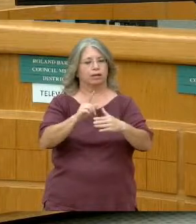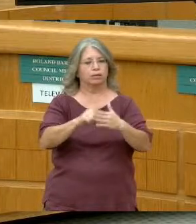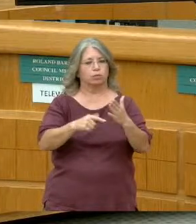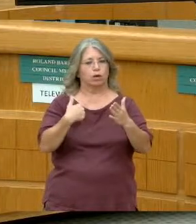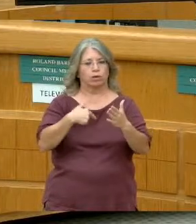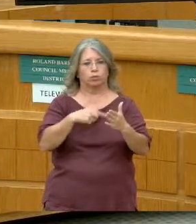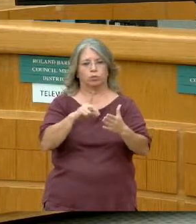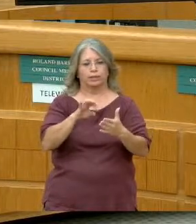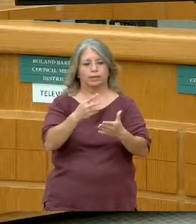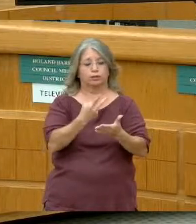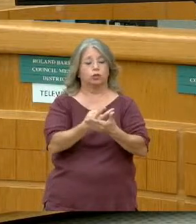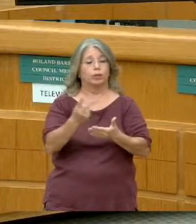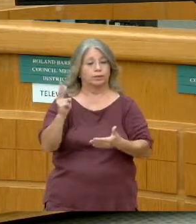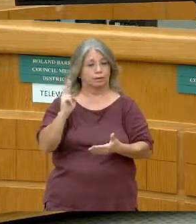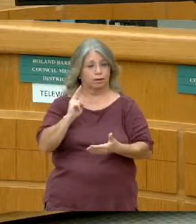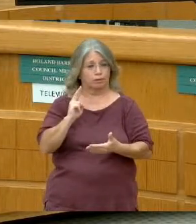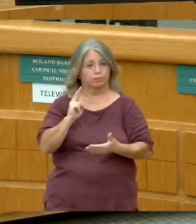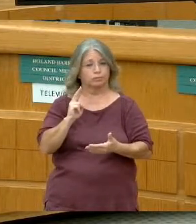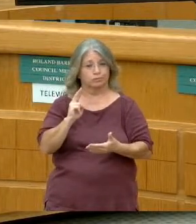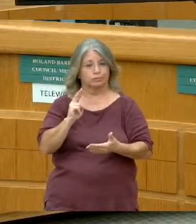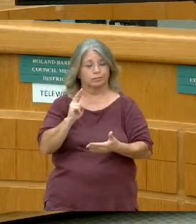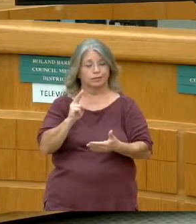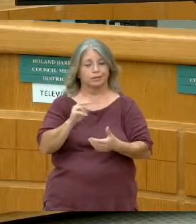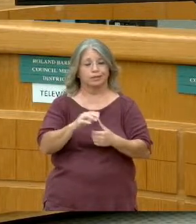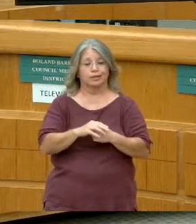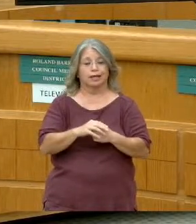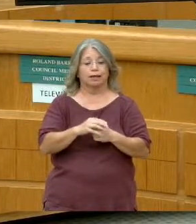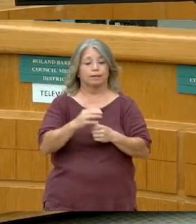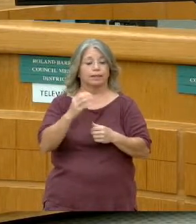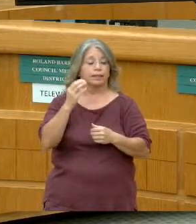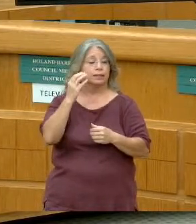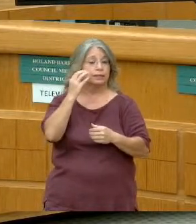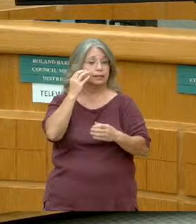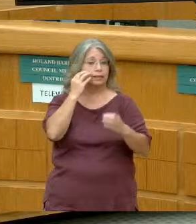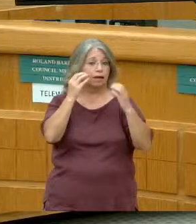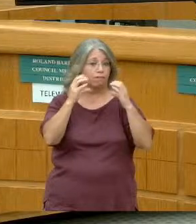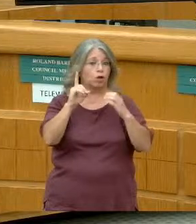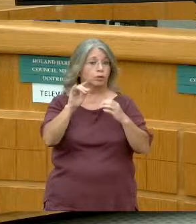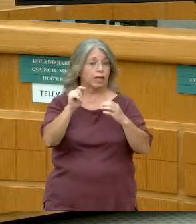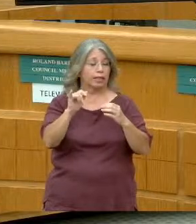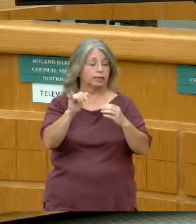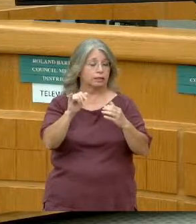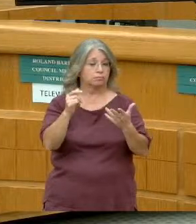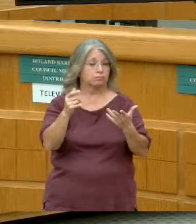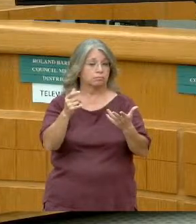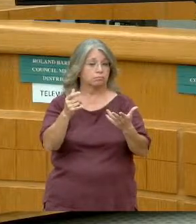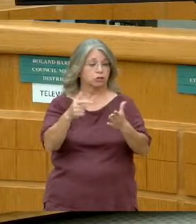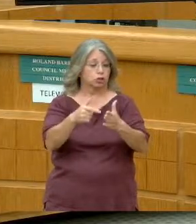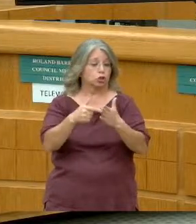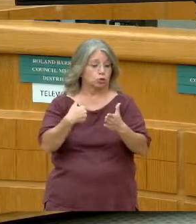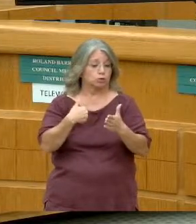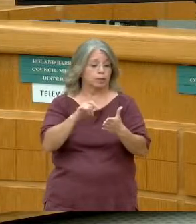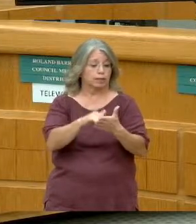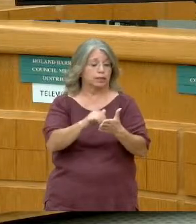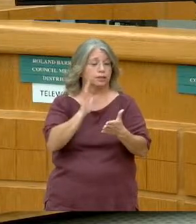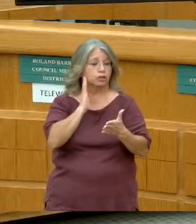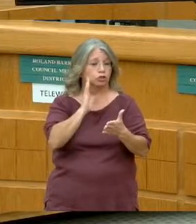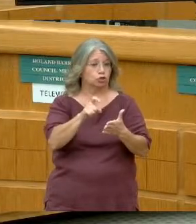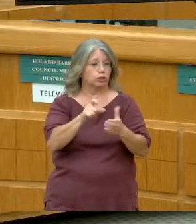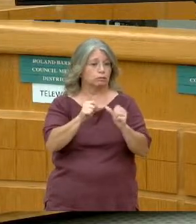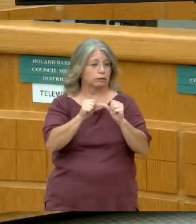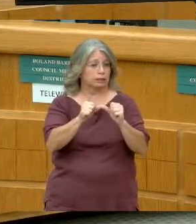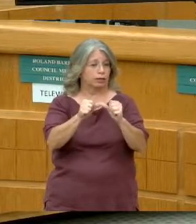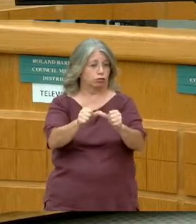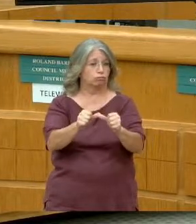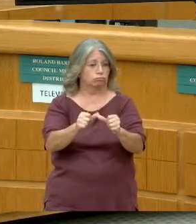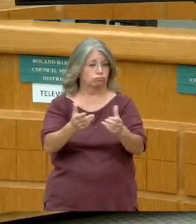based on 2 weeks ago. The cell phone data tells us that it's going to continue. And so that's the good message